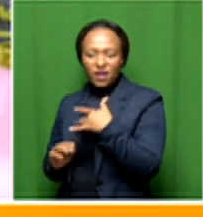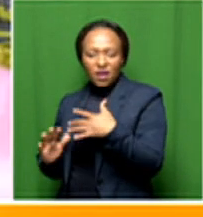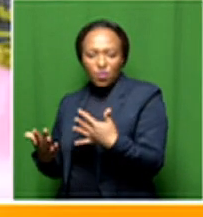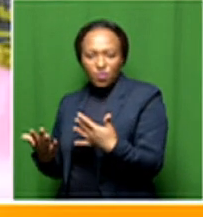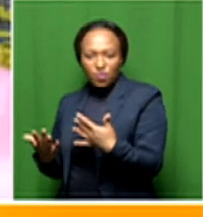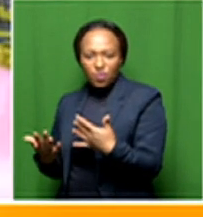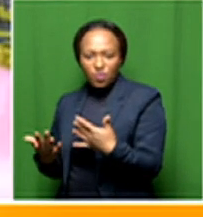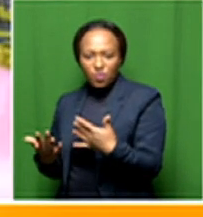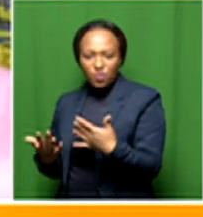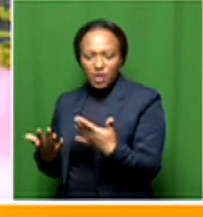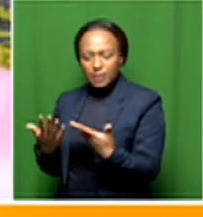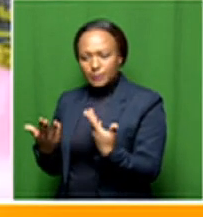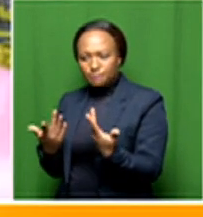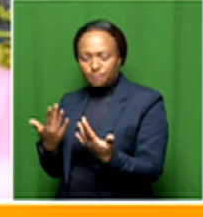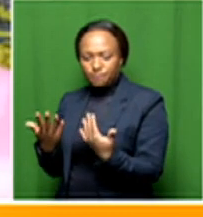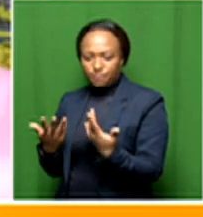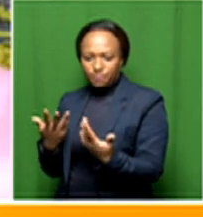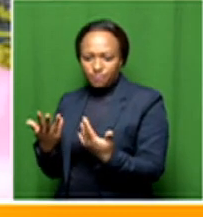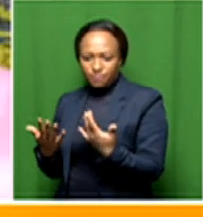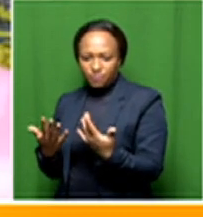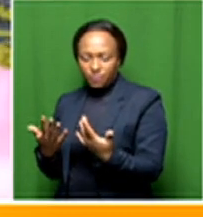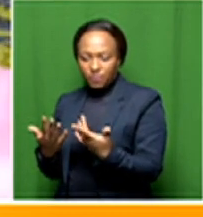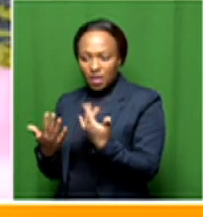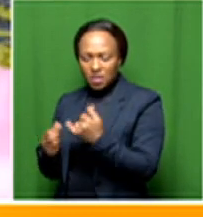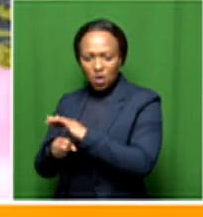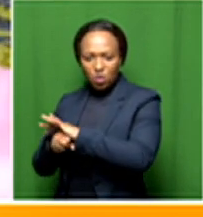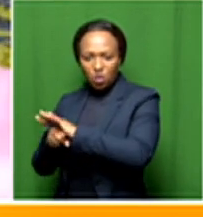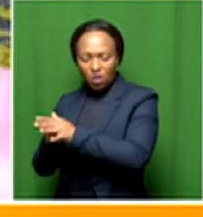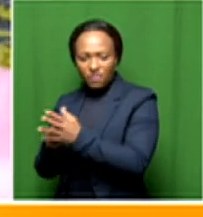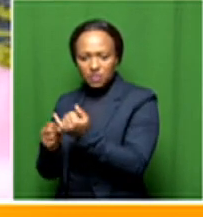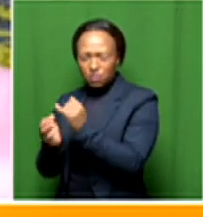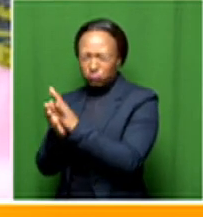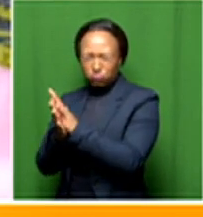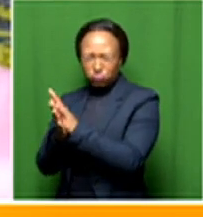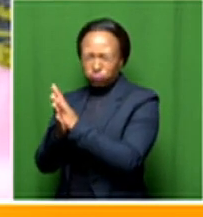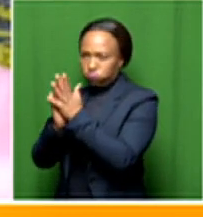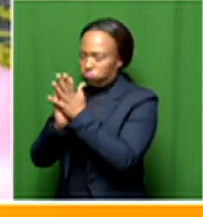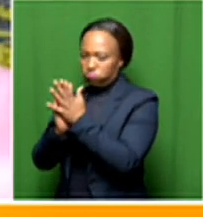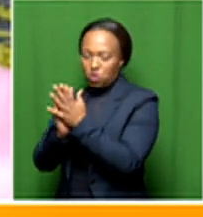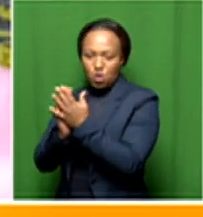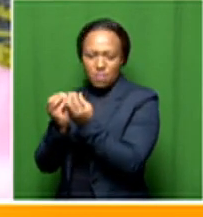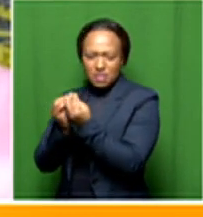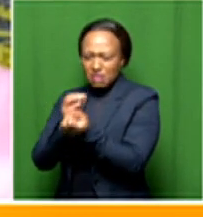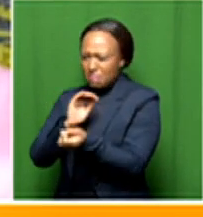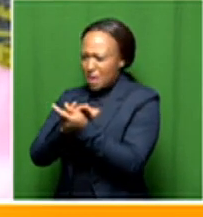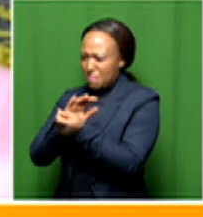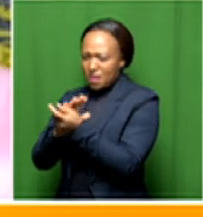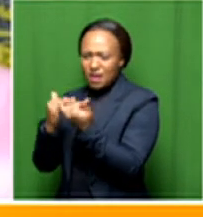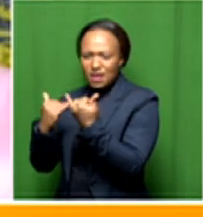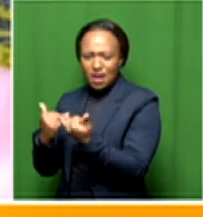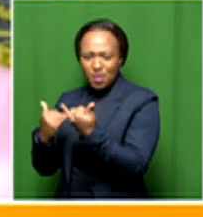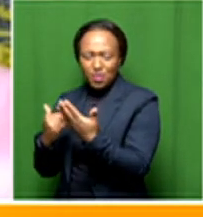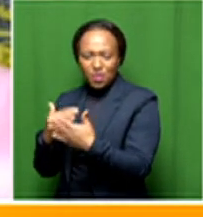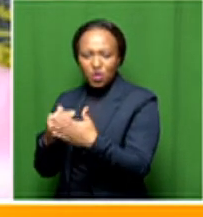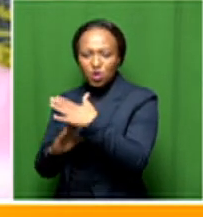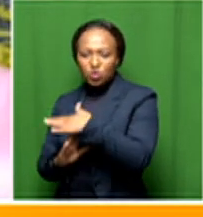about the course that COVID-19 is taking now in South Africa? We're seeing, and we're running it in our headlines, that we are now not